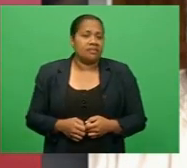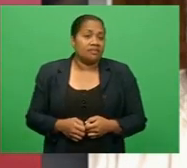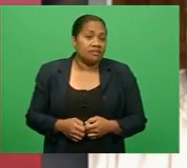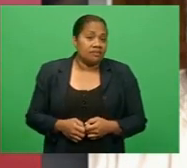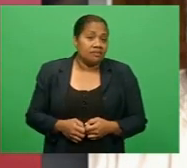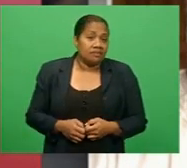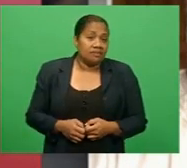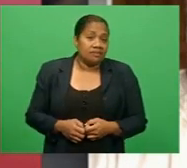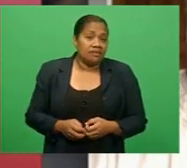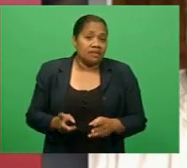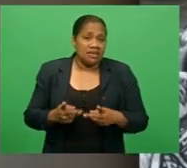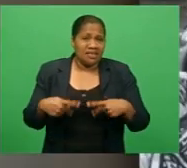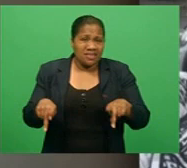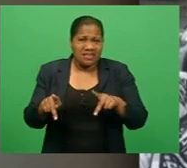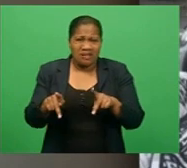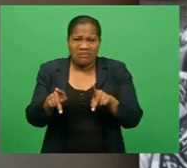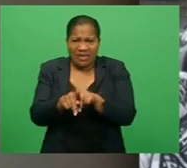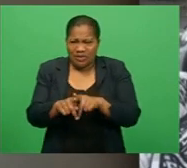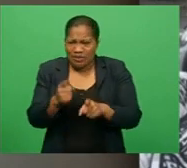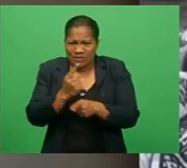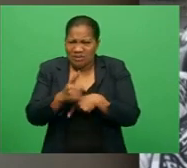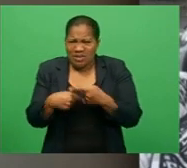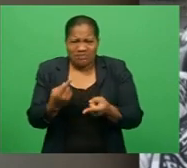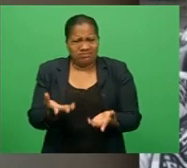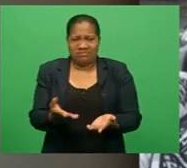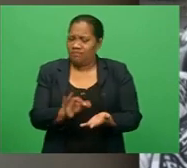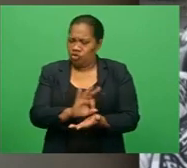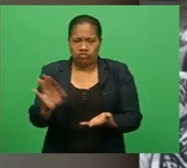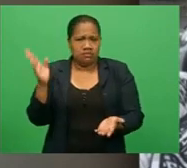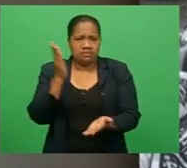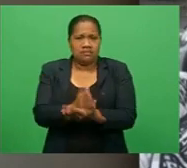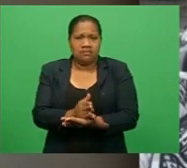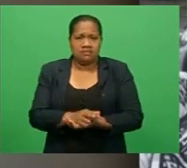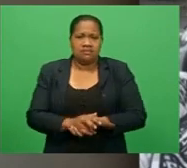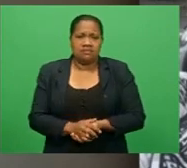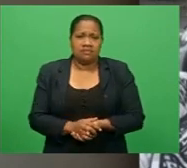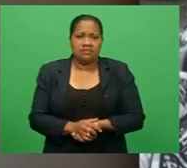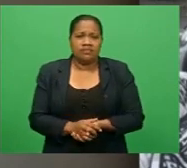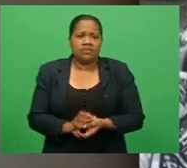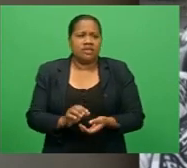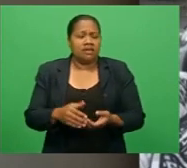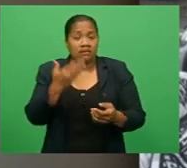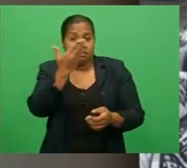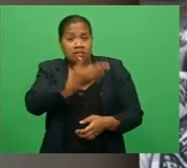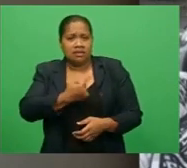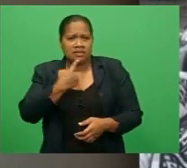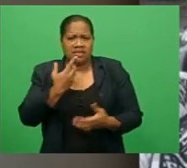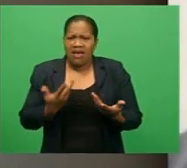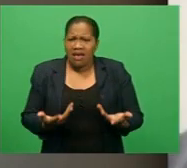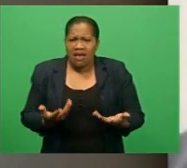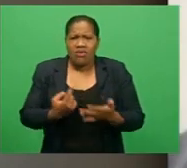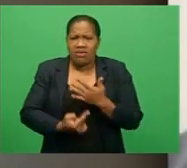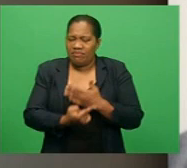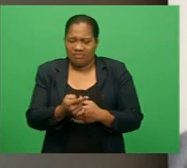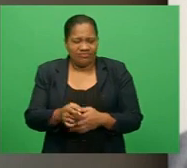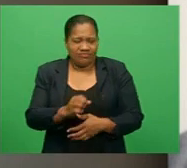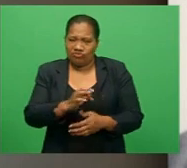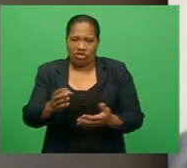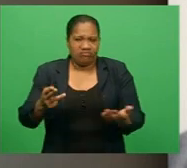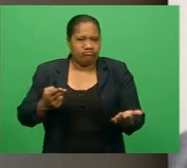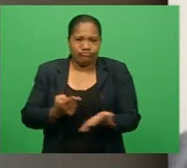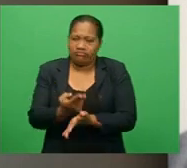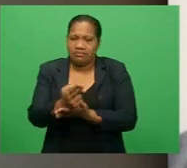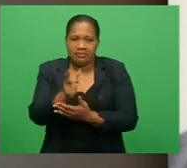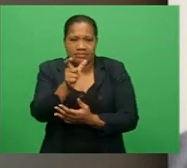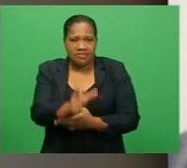this respect is also untrue. Mohammed alleges Jay Dial is a corrupt and dishonest person who cuts deal with the government